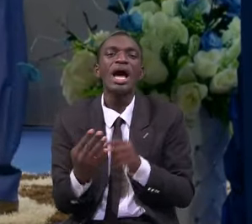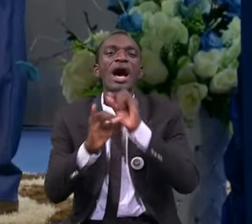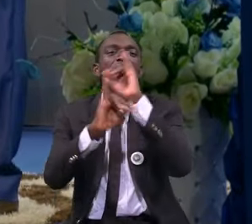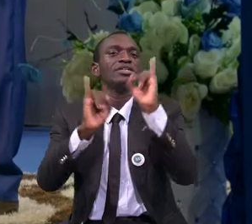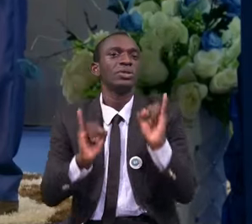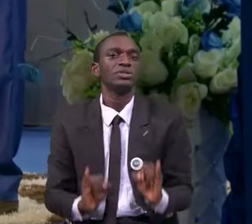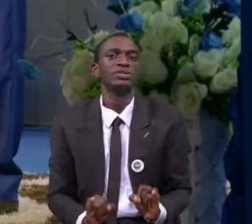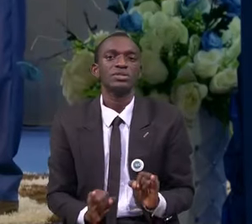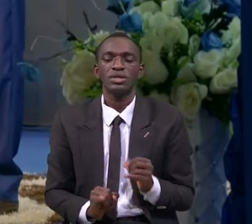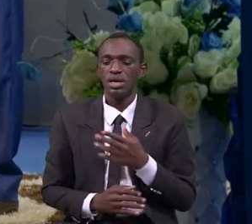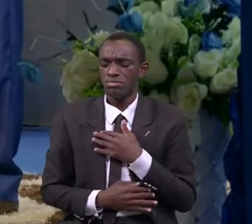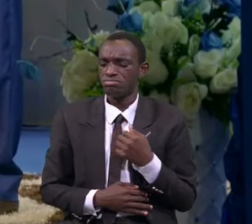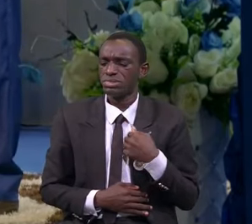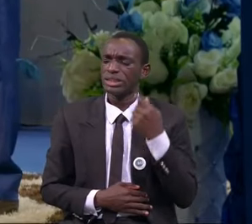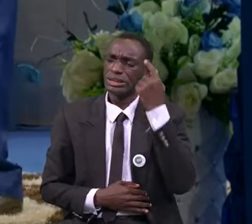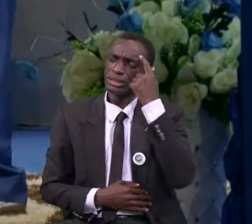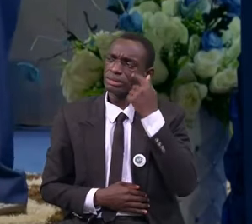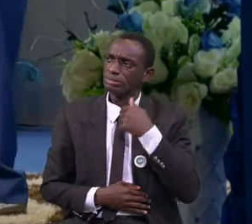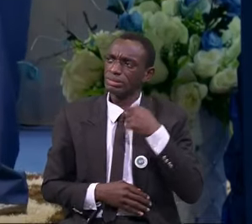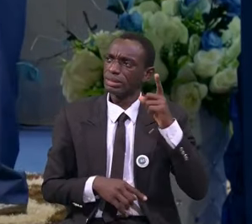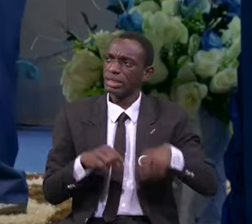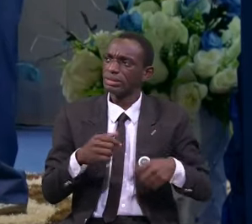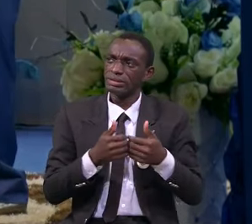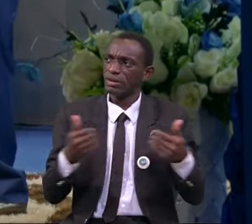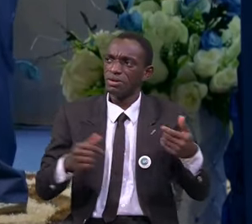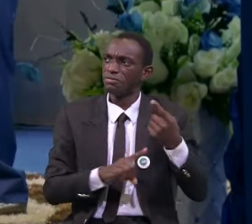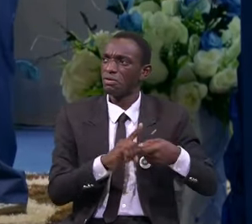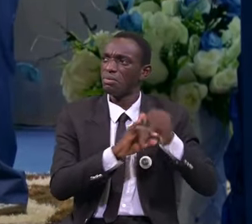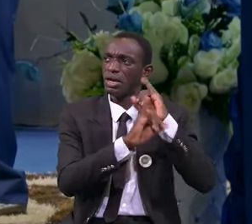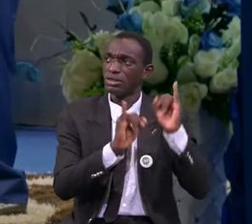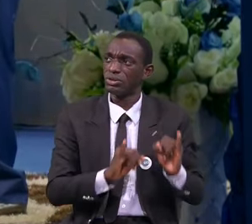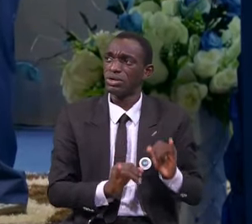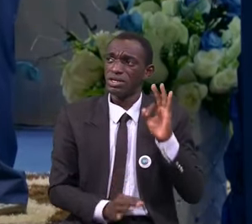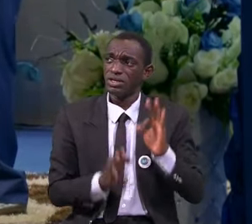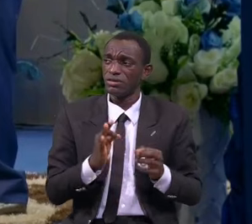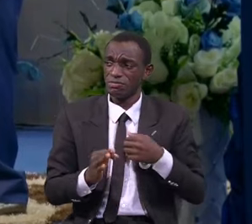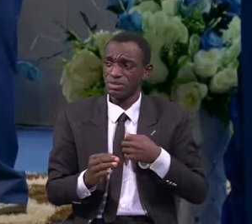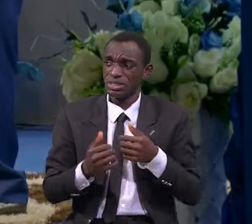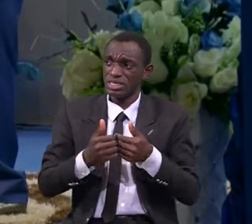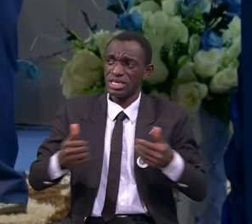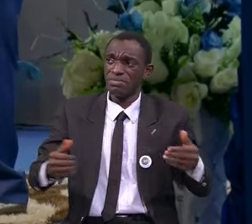And you said, I cannot. If I do, they will kill me.